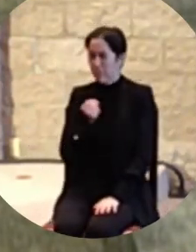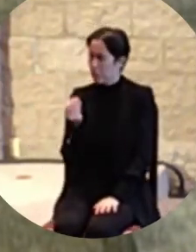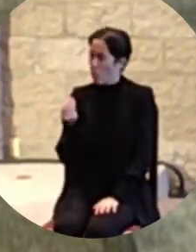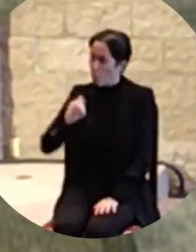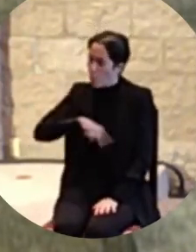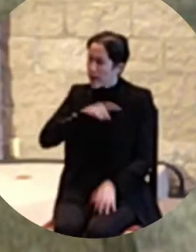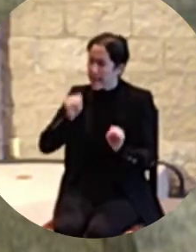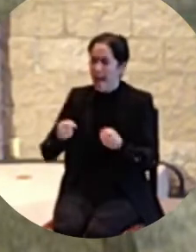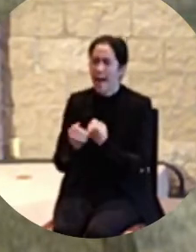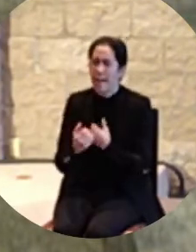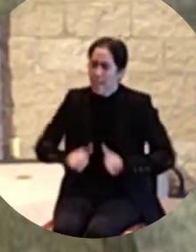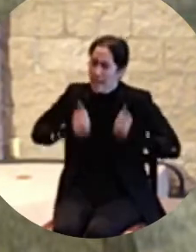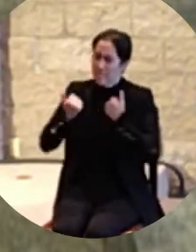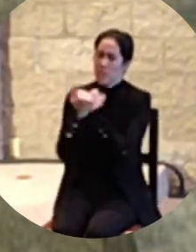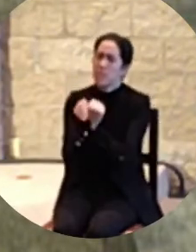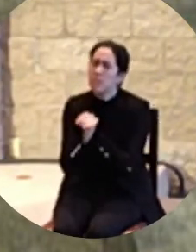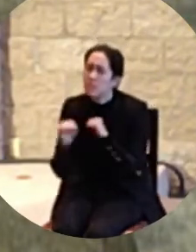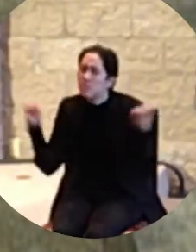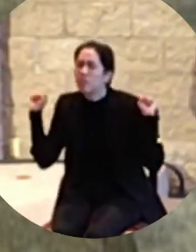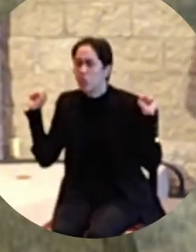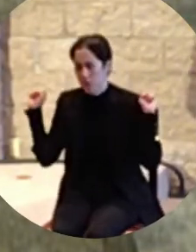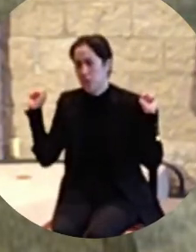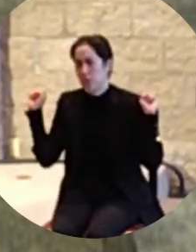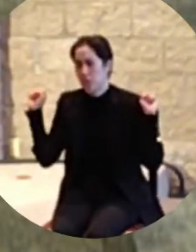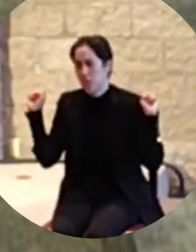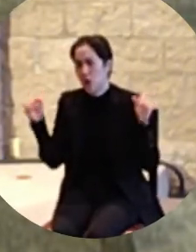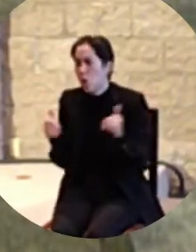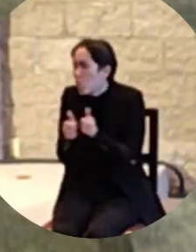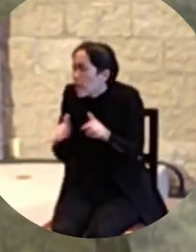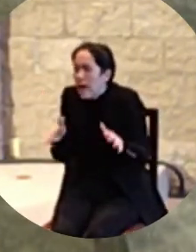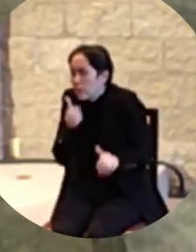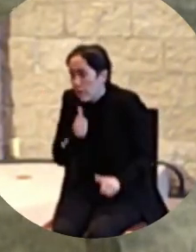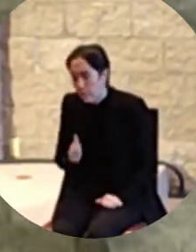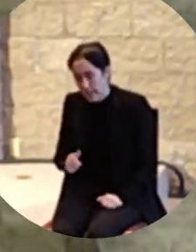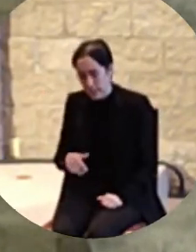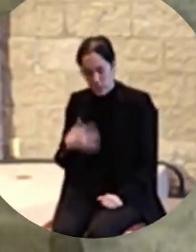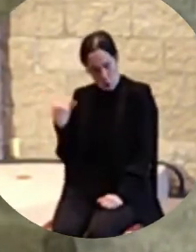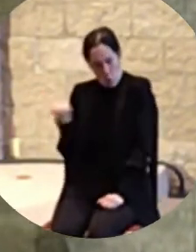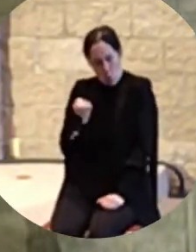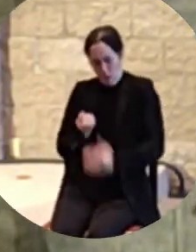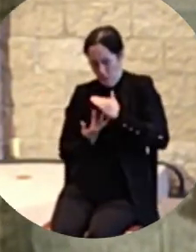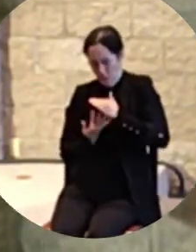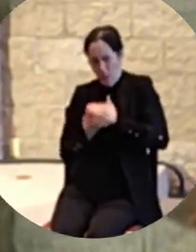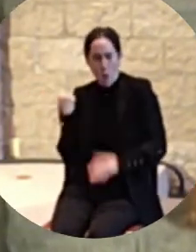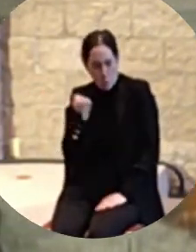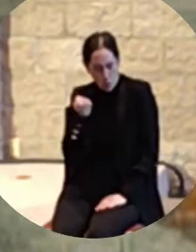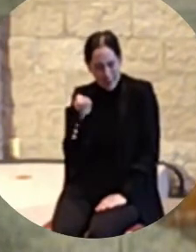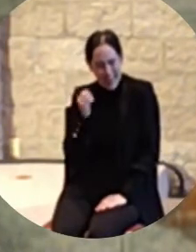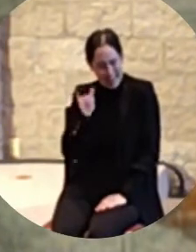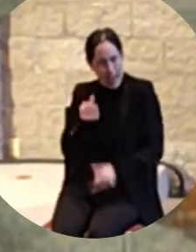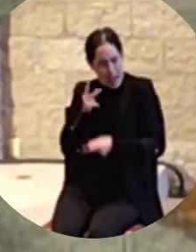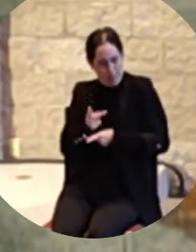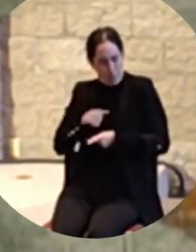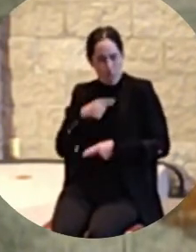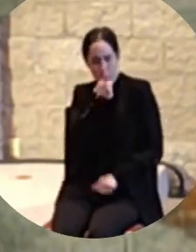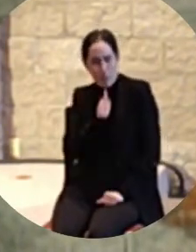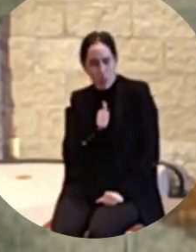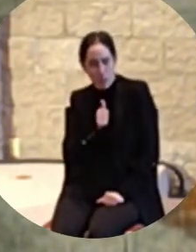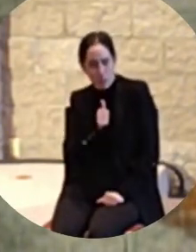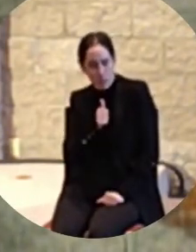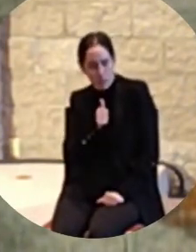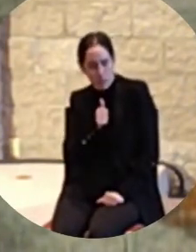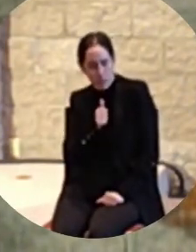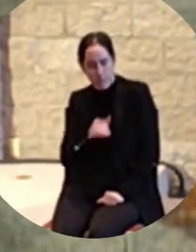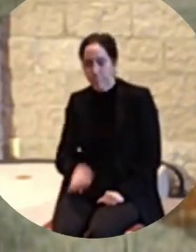Unforgiveness keeps me in suffering. I think another thing that keeps